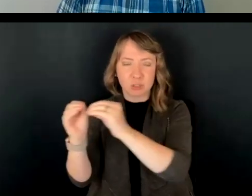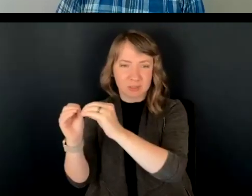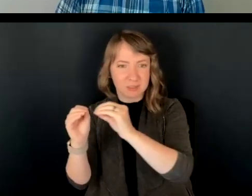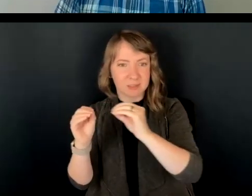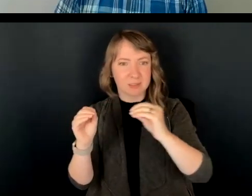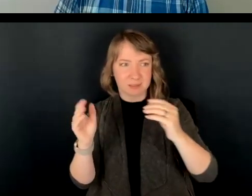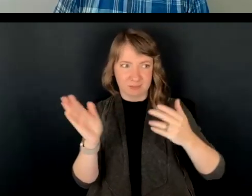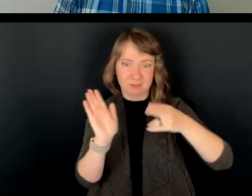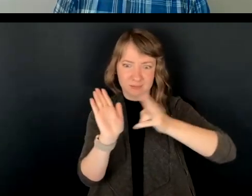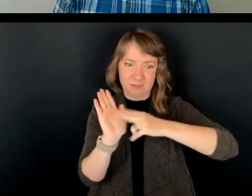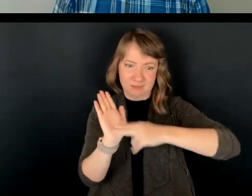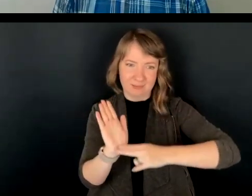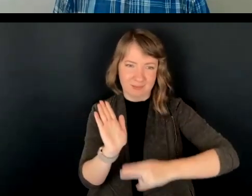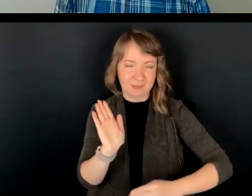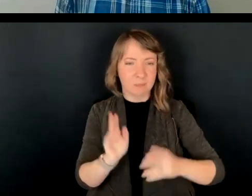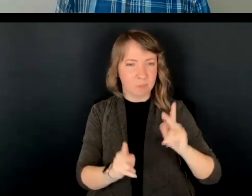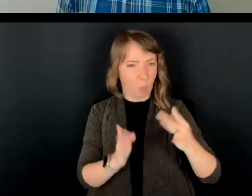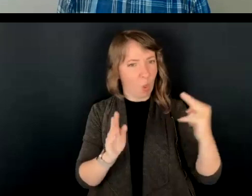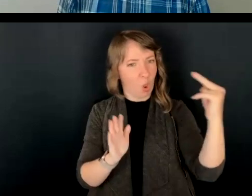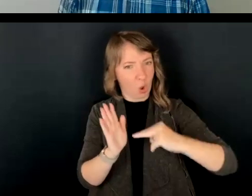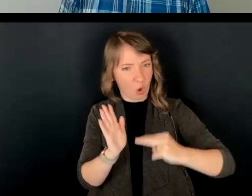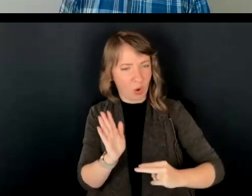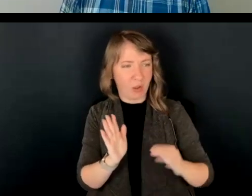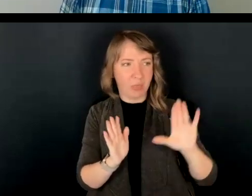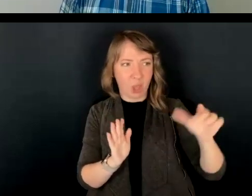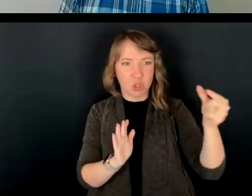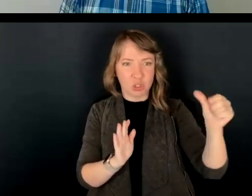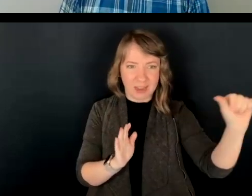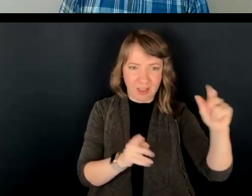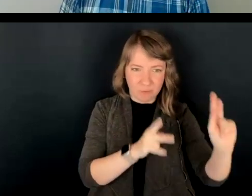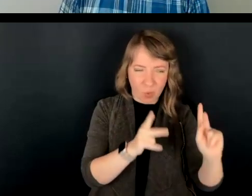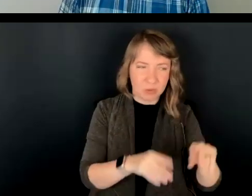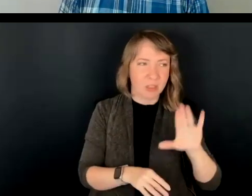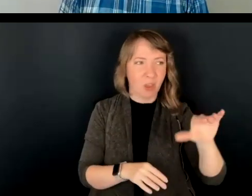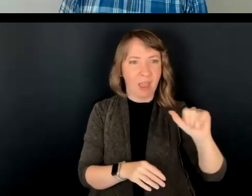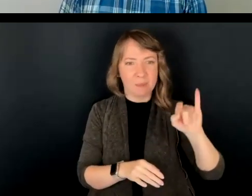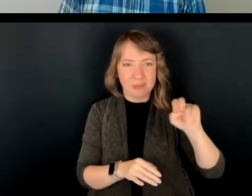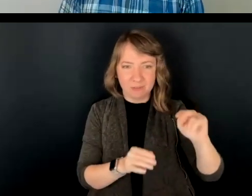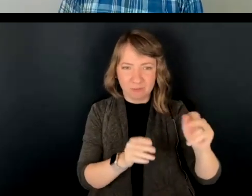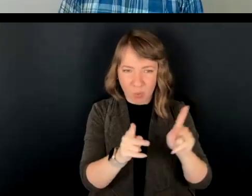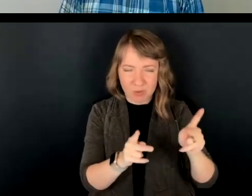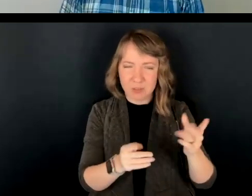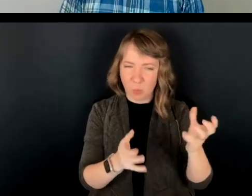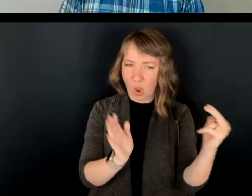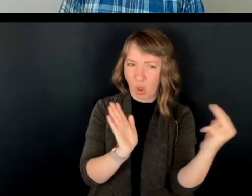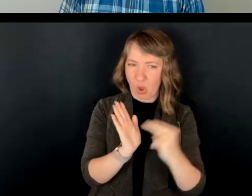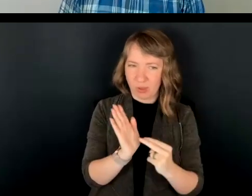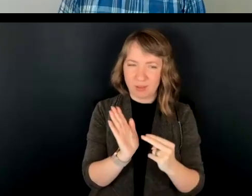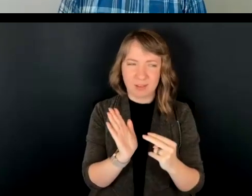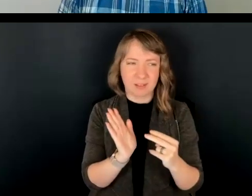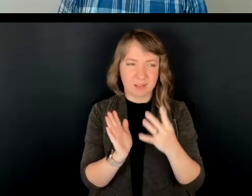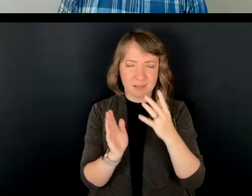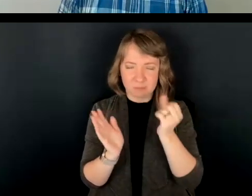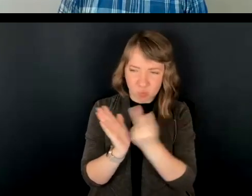that their folks are going to want to look at it, their G&A folks and their administrative folks. So the program